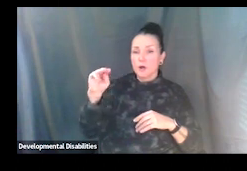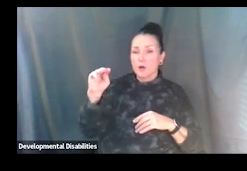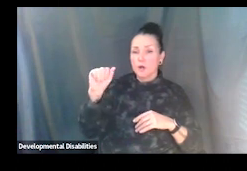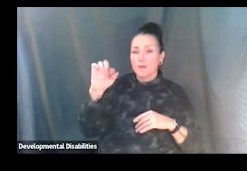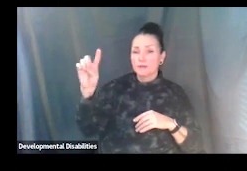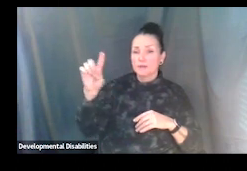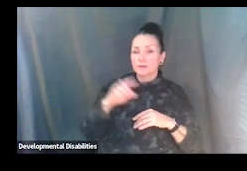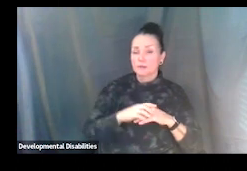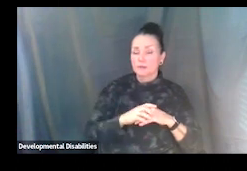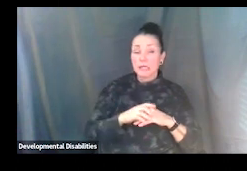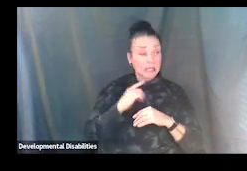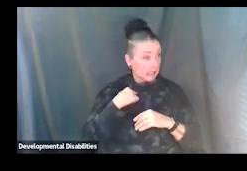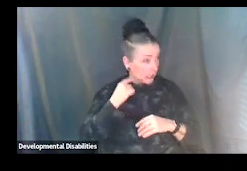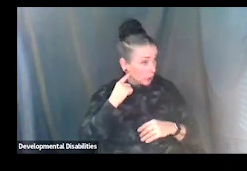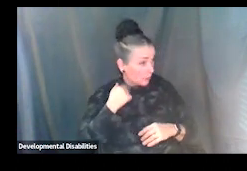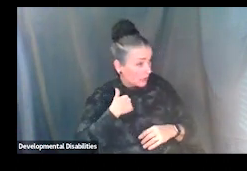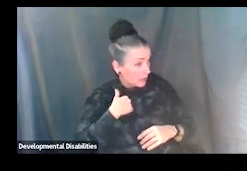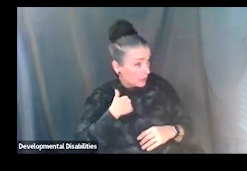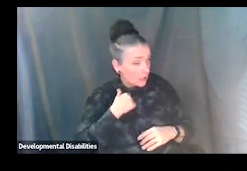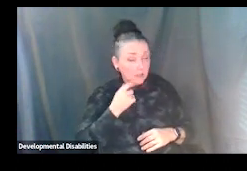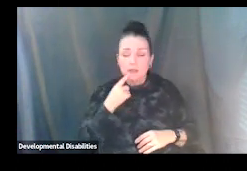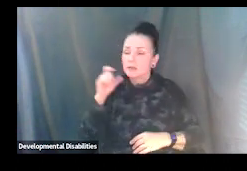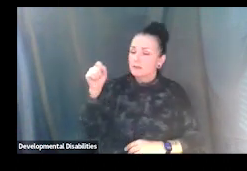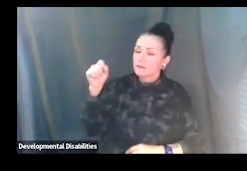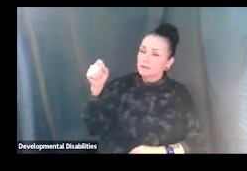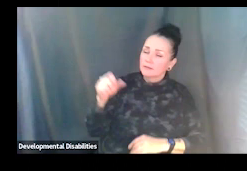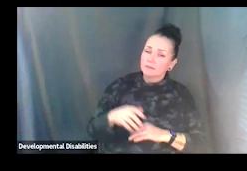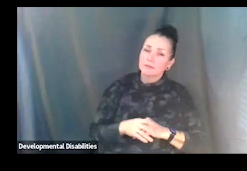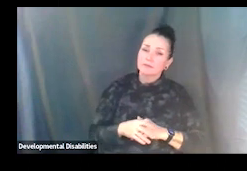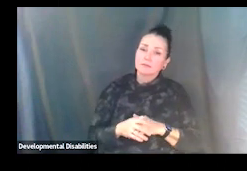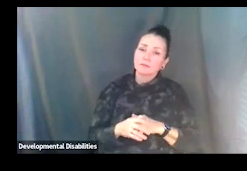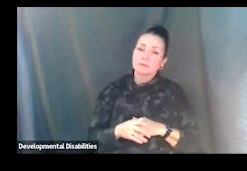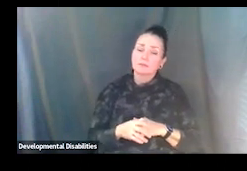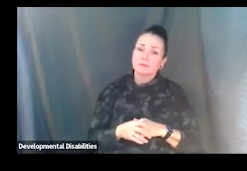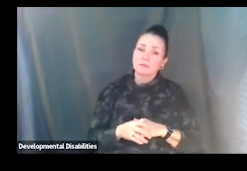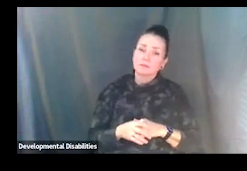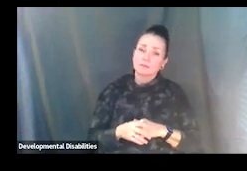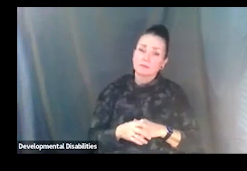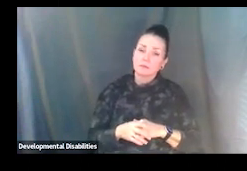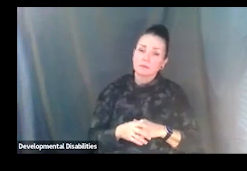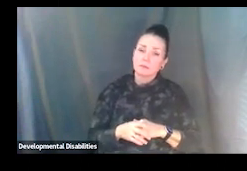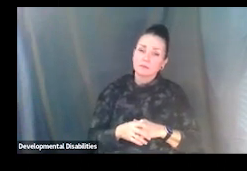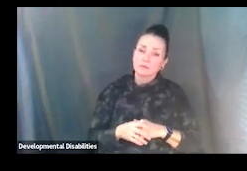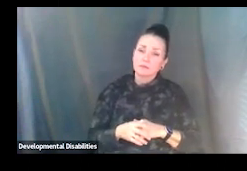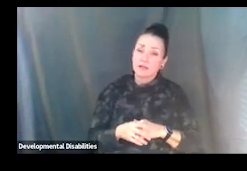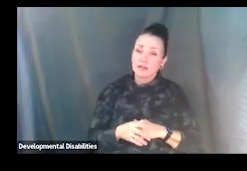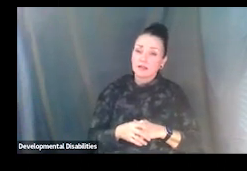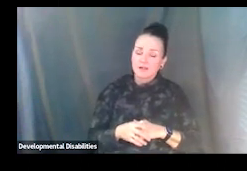Can you hear me? Yep. Well, I spent the last 10 minutes trying to figure out how to